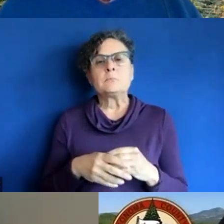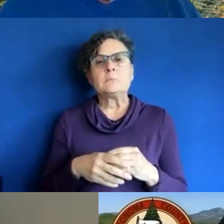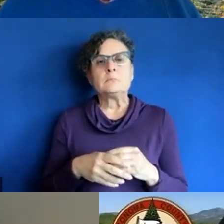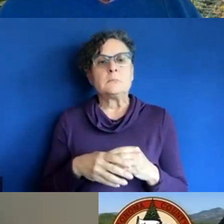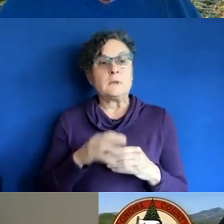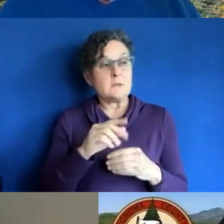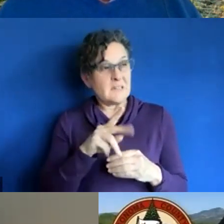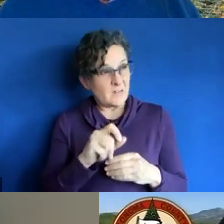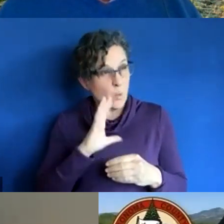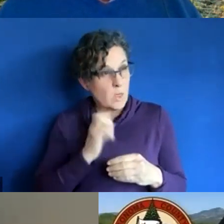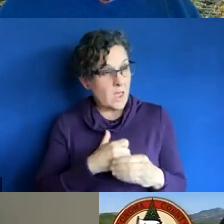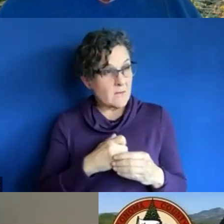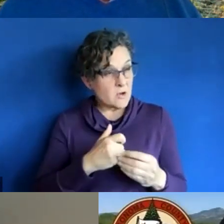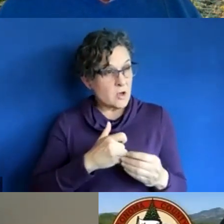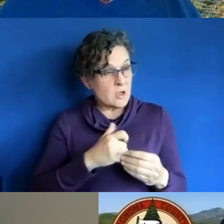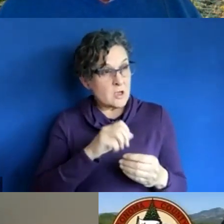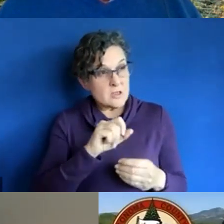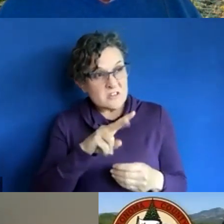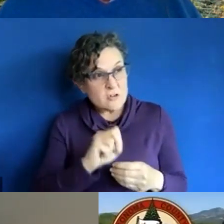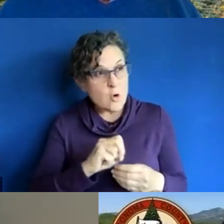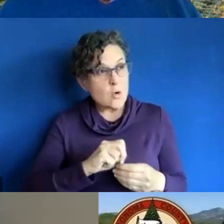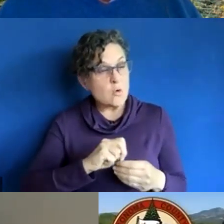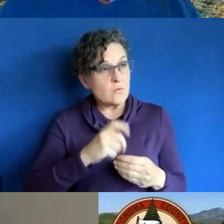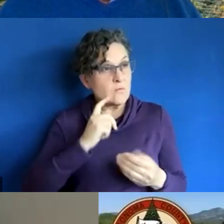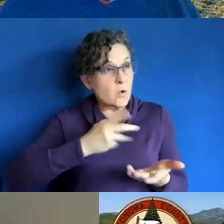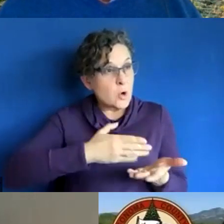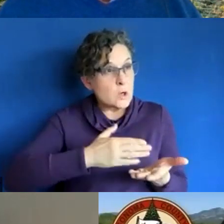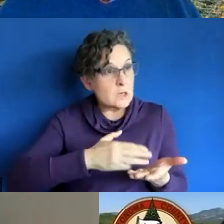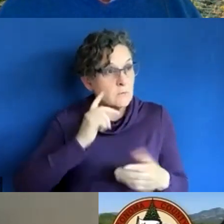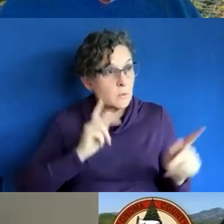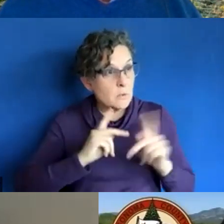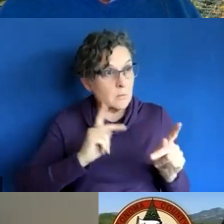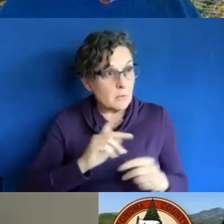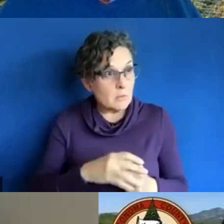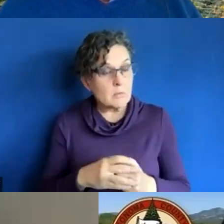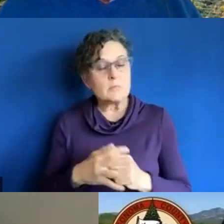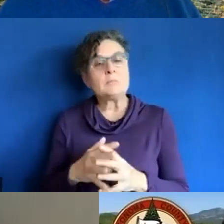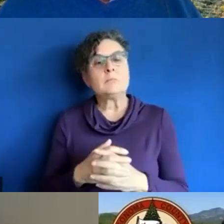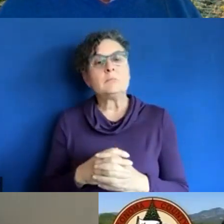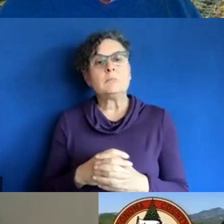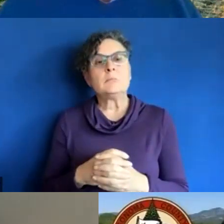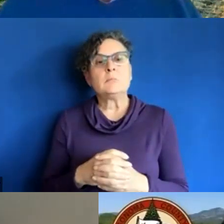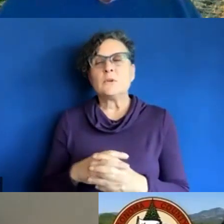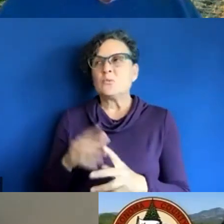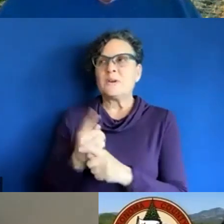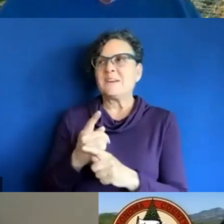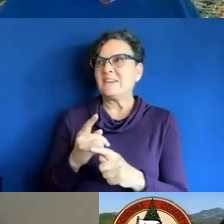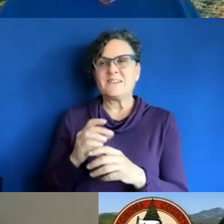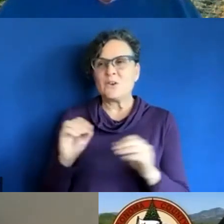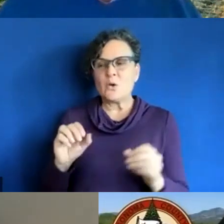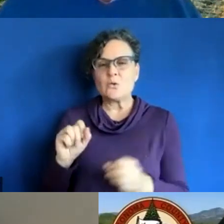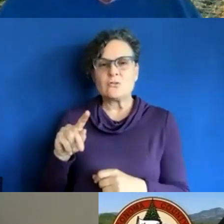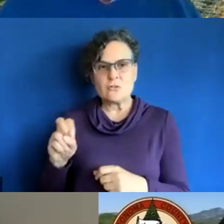cooking facilities, individual cooking facilities available for folks here, right? That is correct. We had